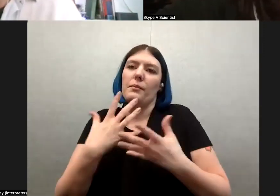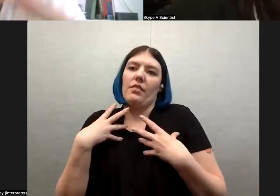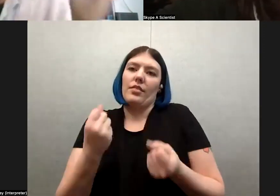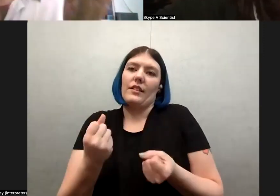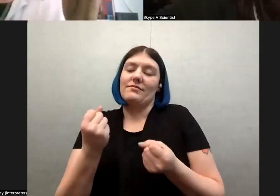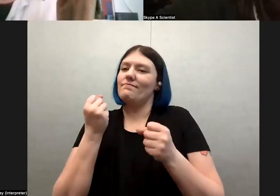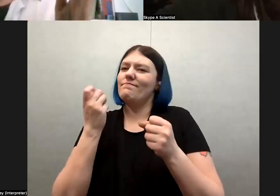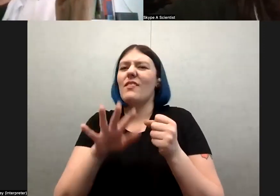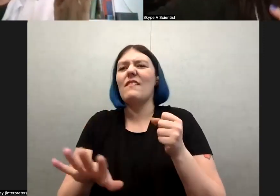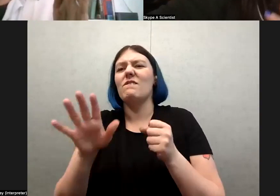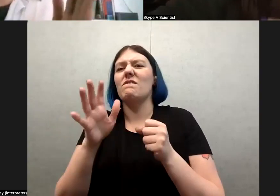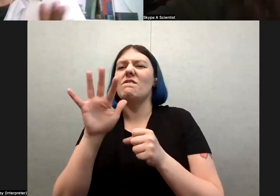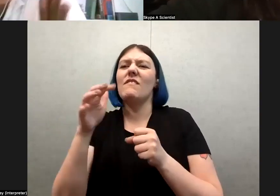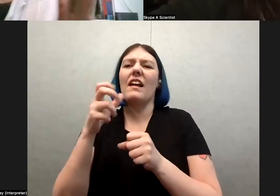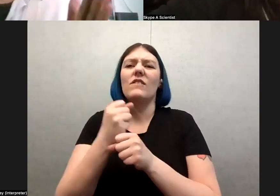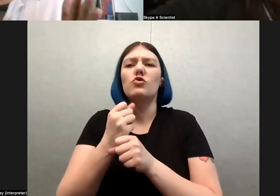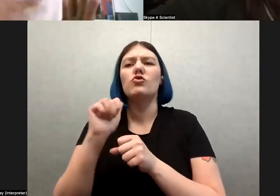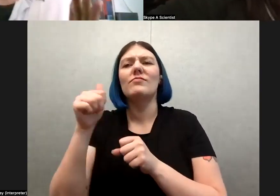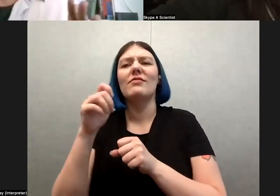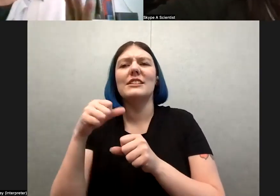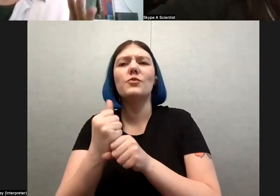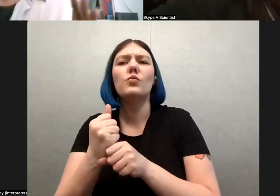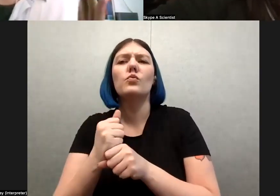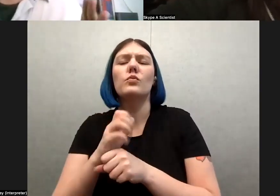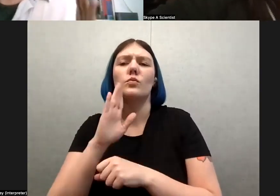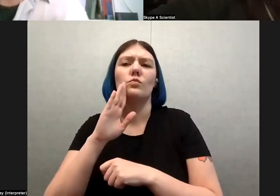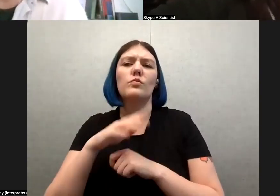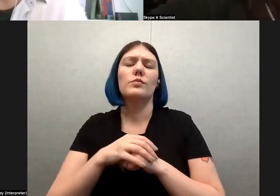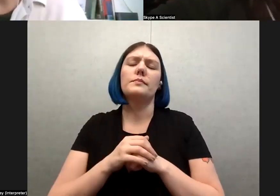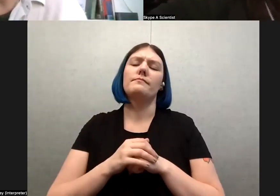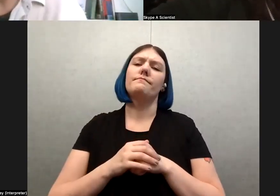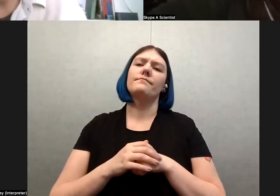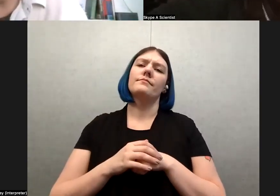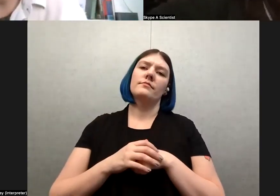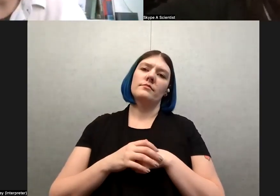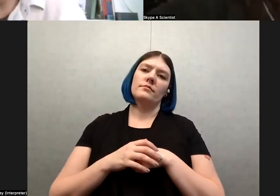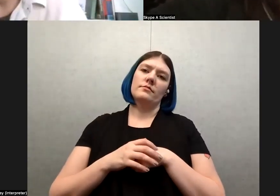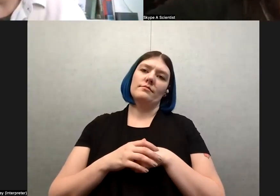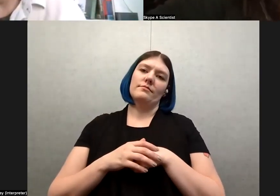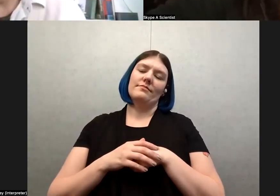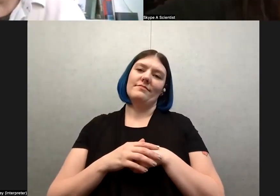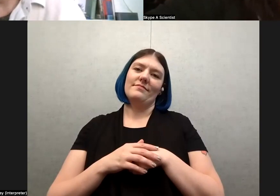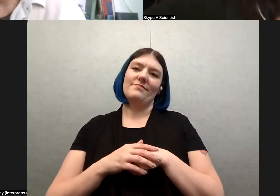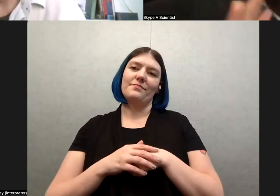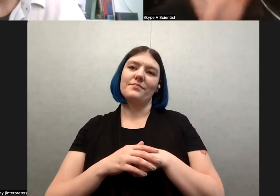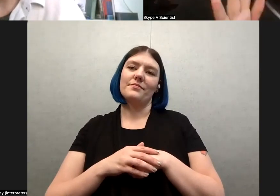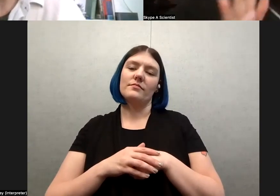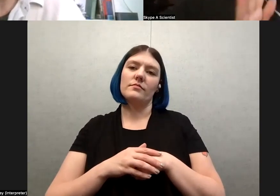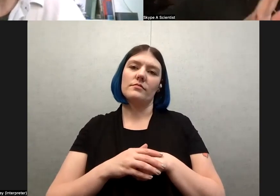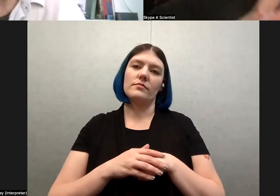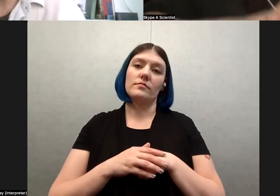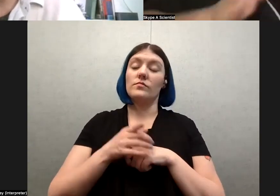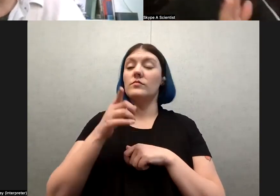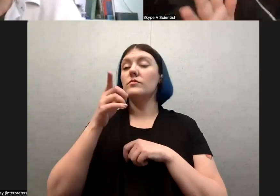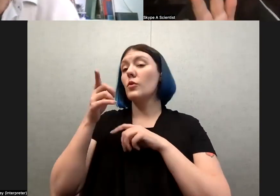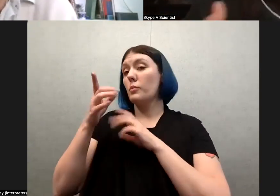every, 5 to 10 years so that the lands can continue to be healthy. Great. Thanks. So you've mentioned cattails